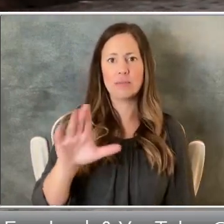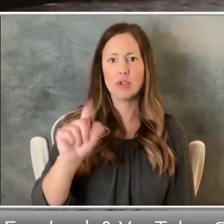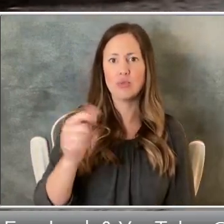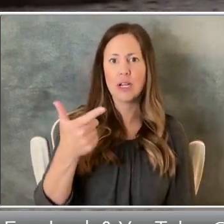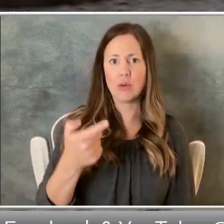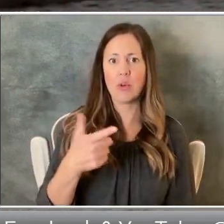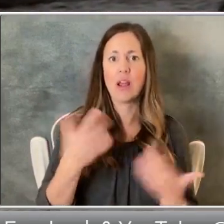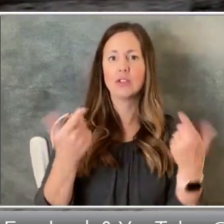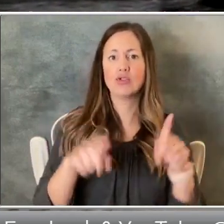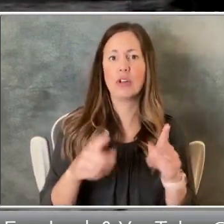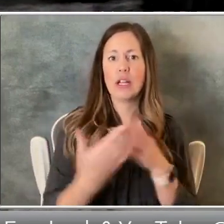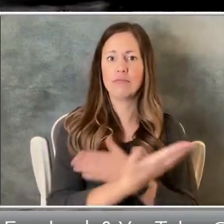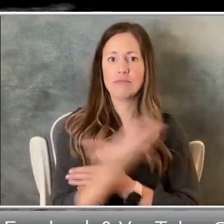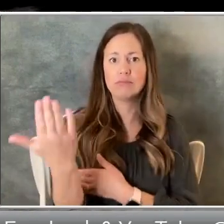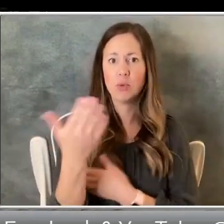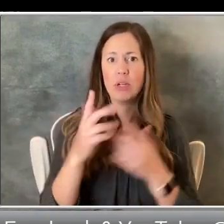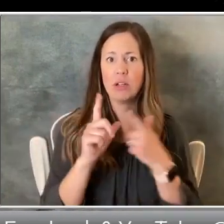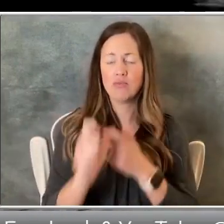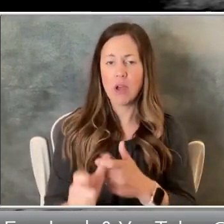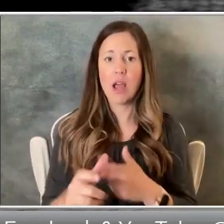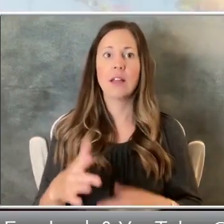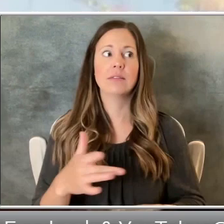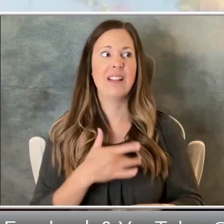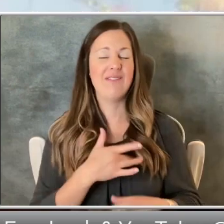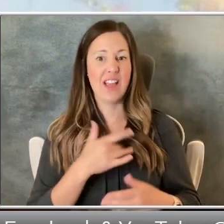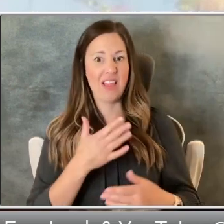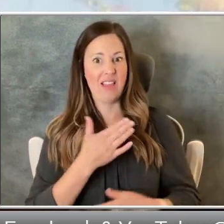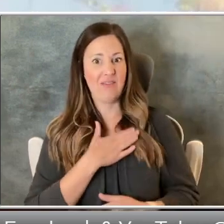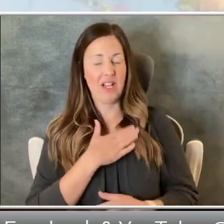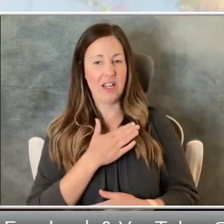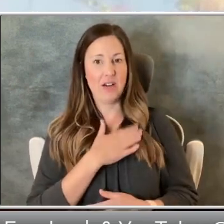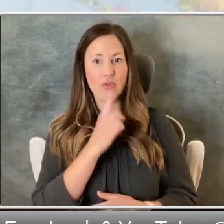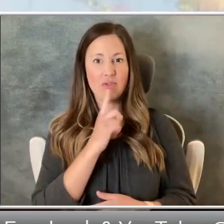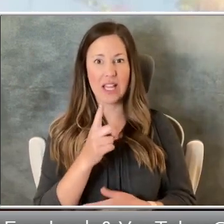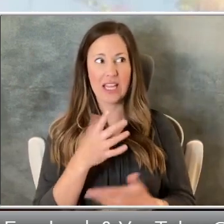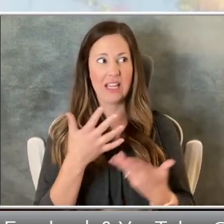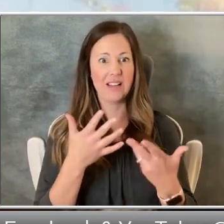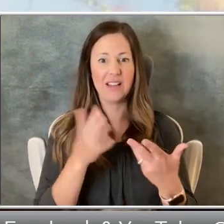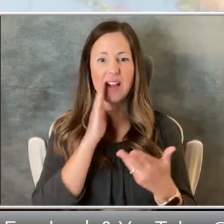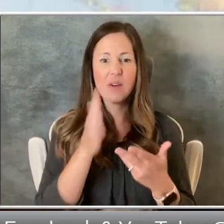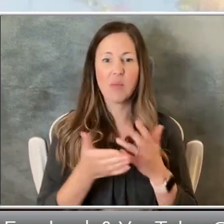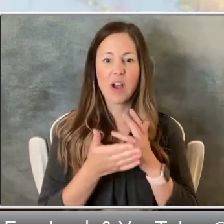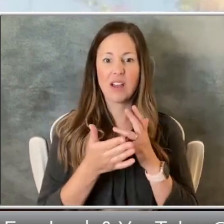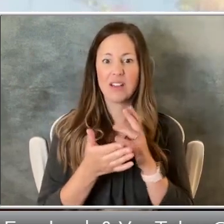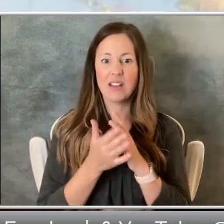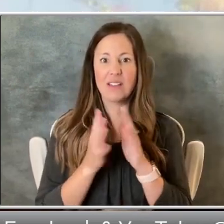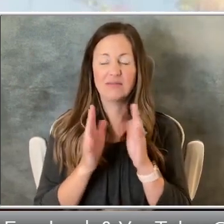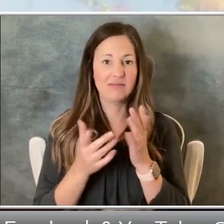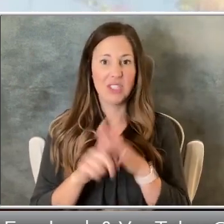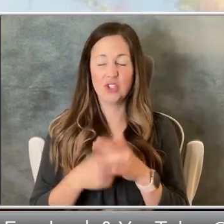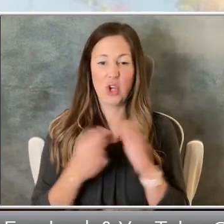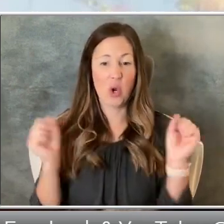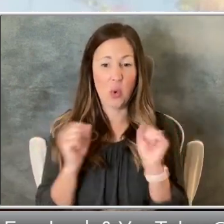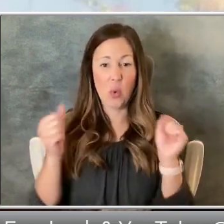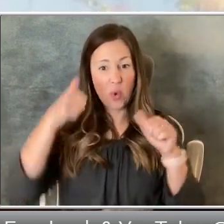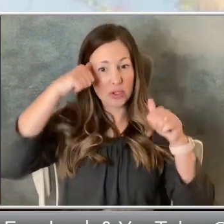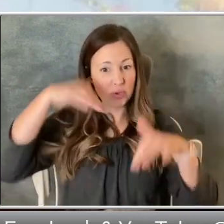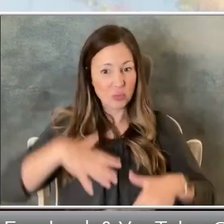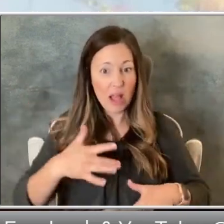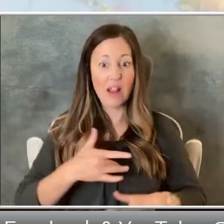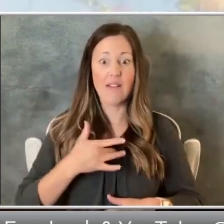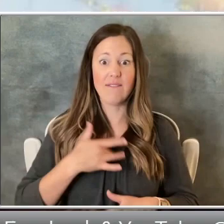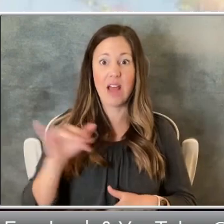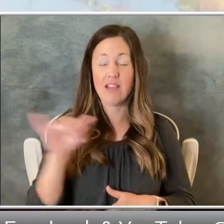morning run. Fluttering in your chest to the point where I would get like a cold sweat and I felt like I